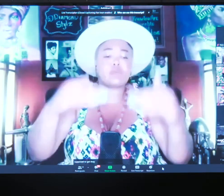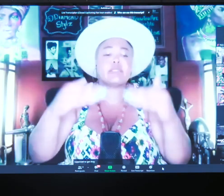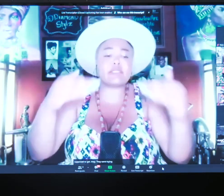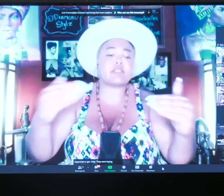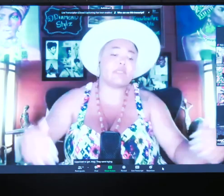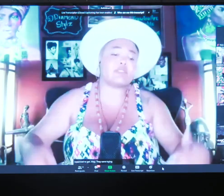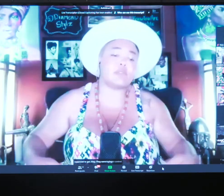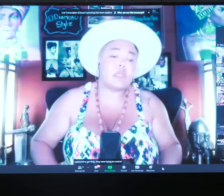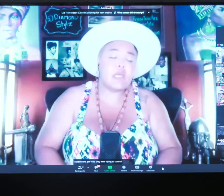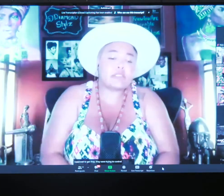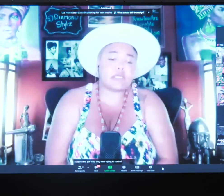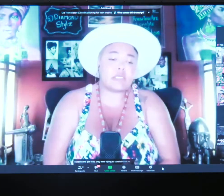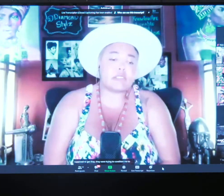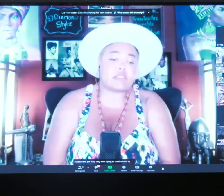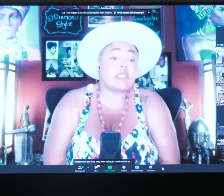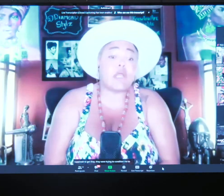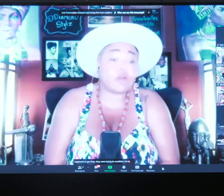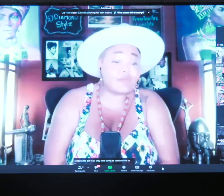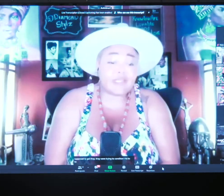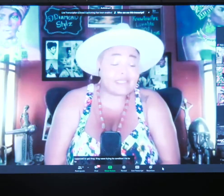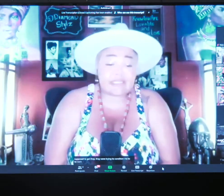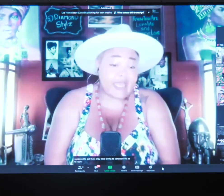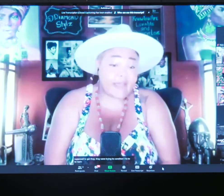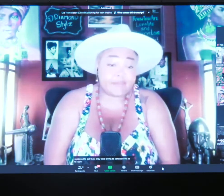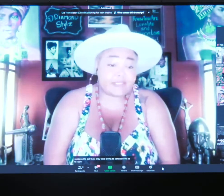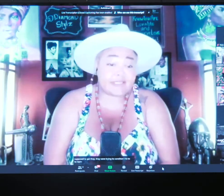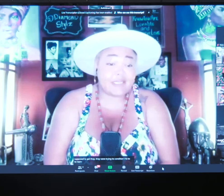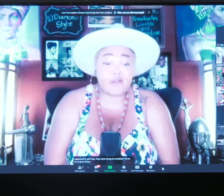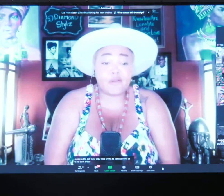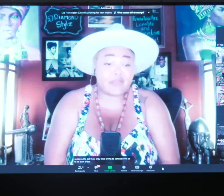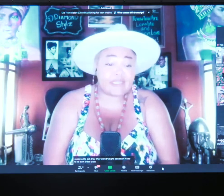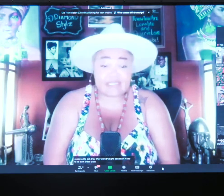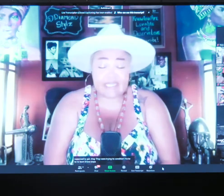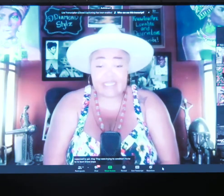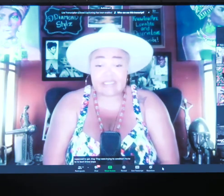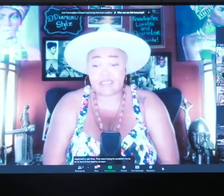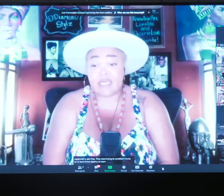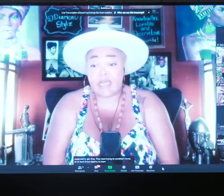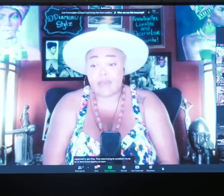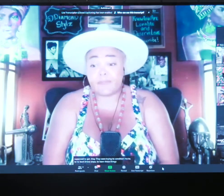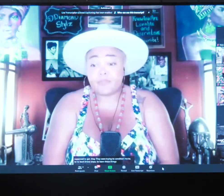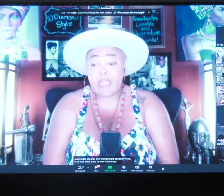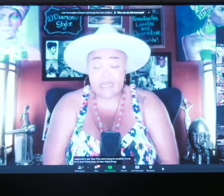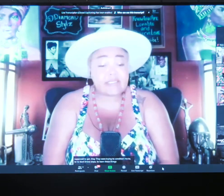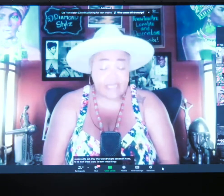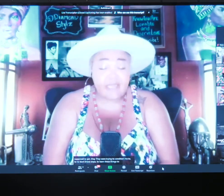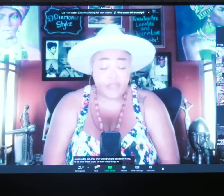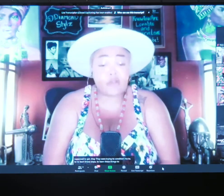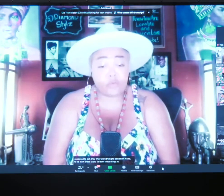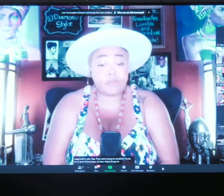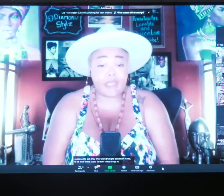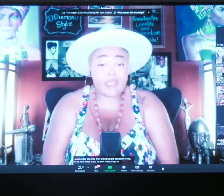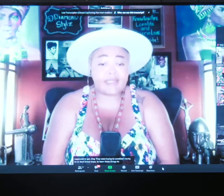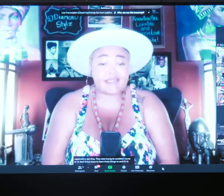to condition me to learn these steps, to learn these things, and it's in their grooming. It's that,